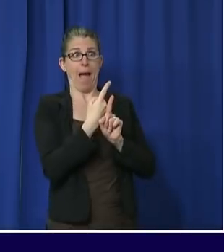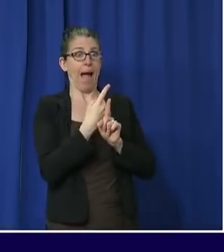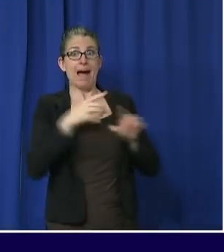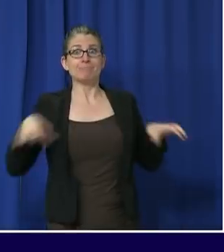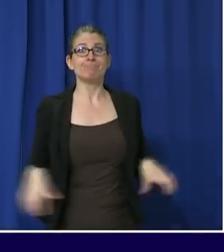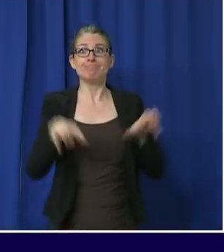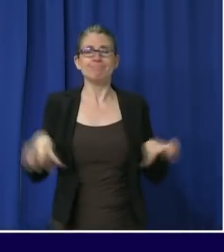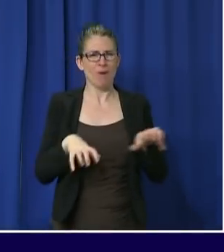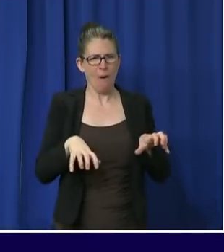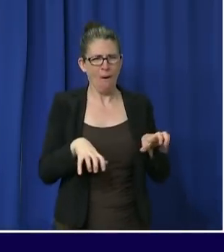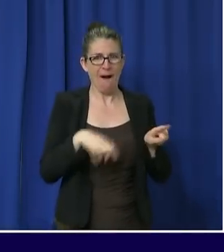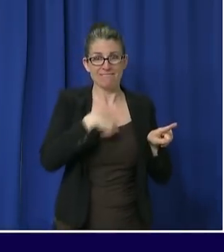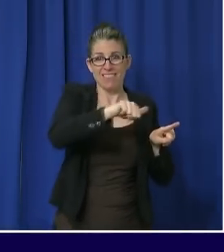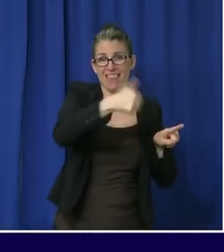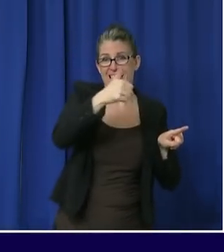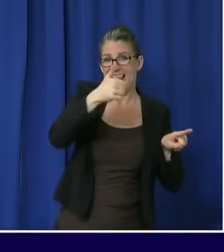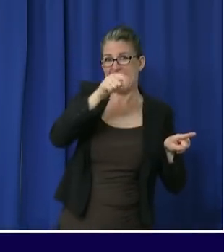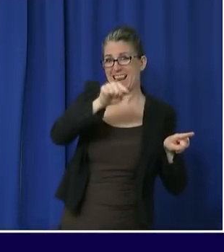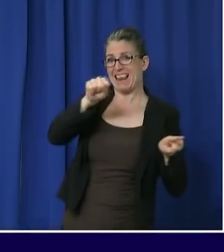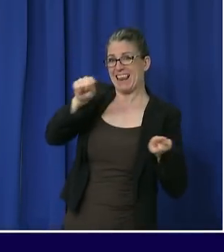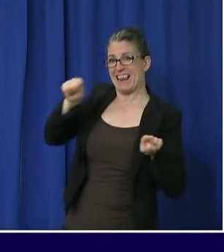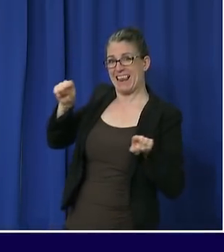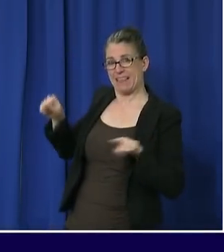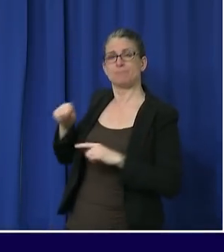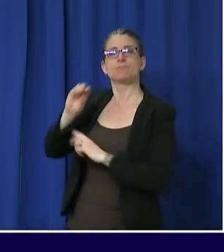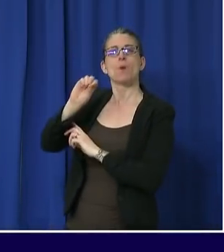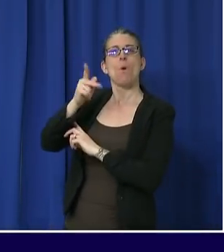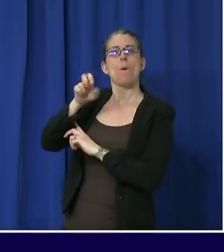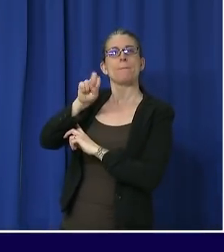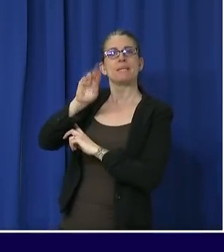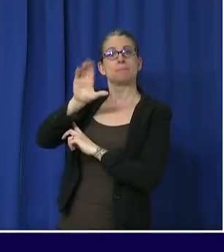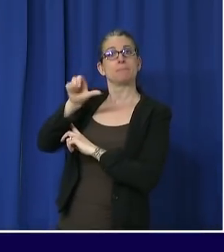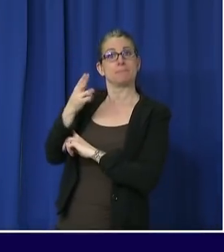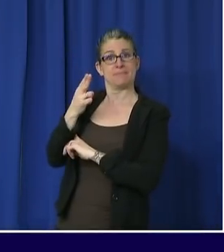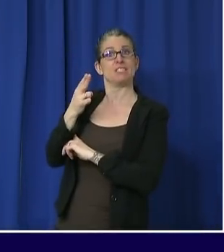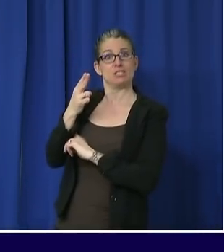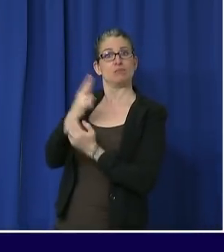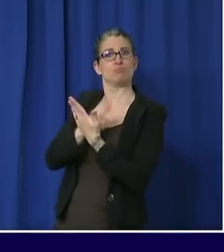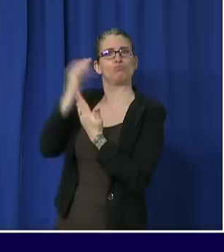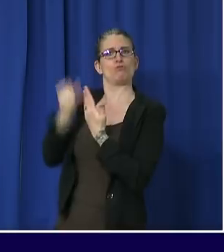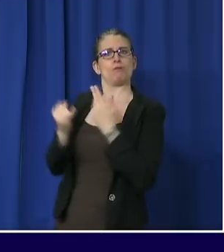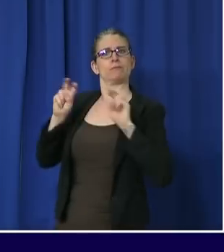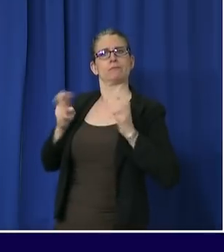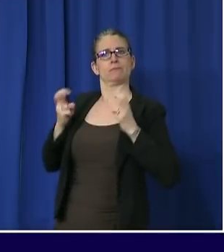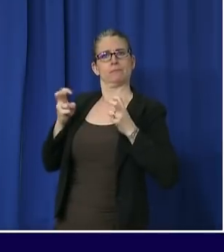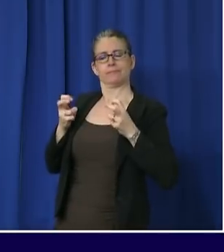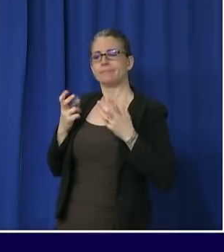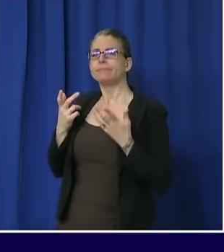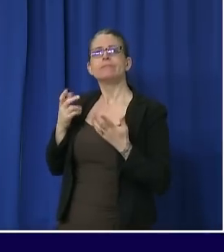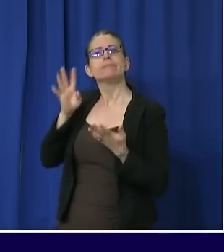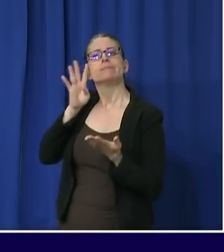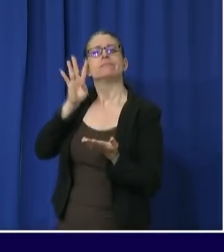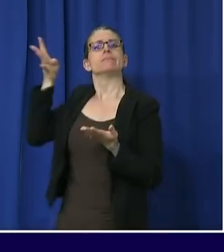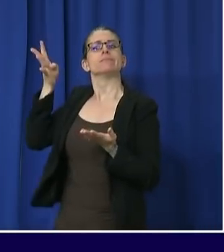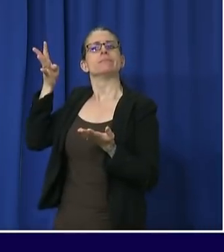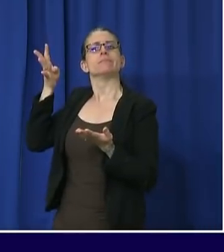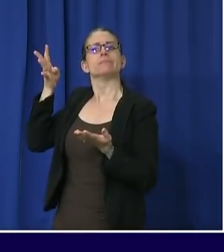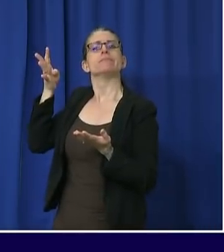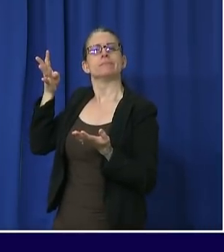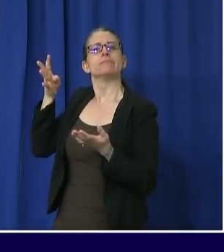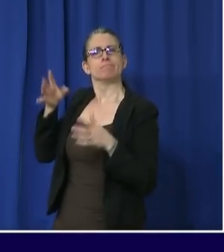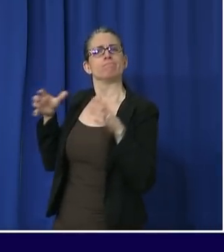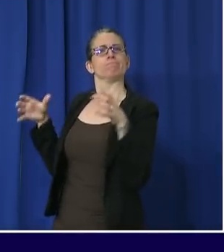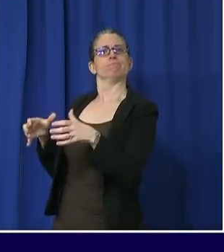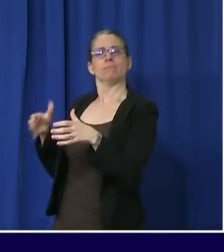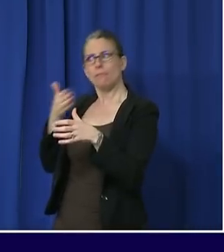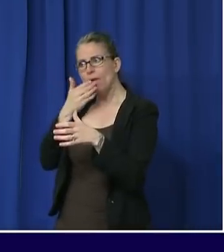Bench Project in Portland has been undertaking a similar effort, and I similarly thank them. But I'd ask